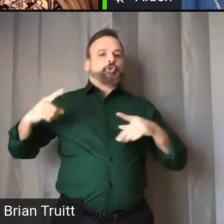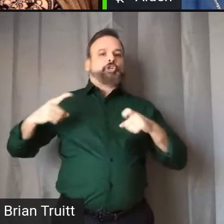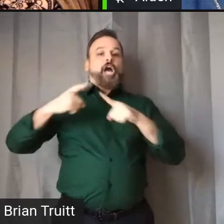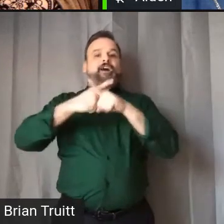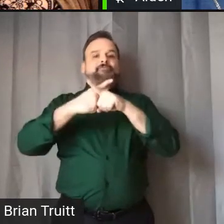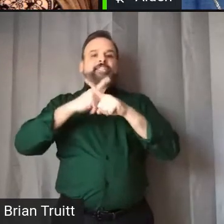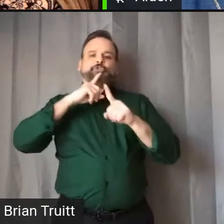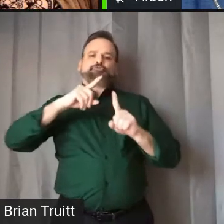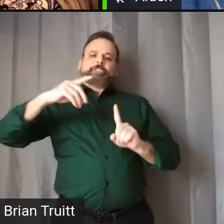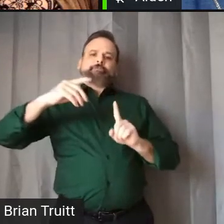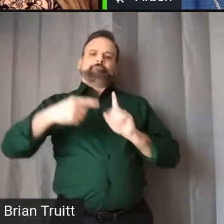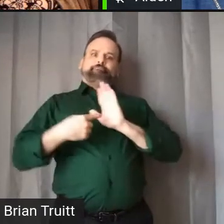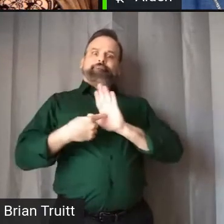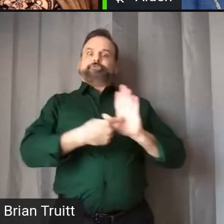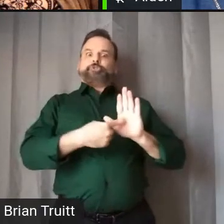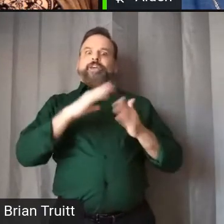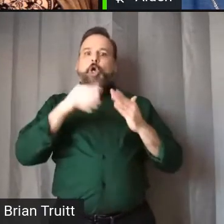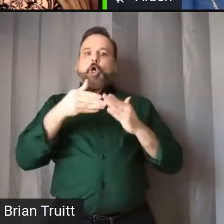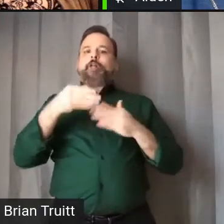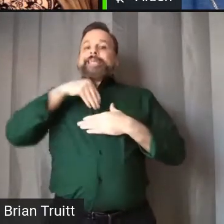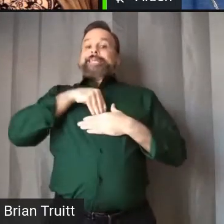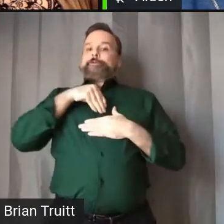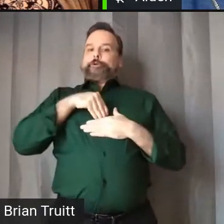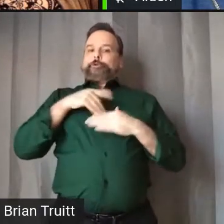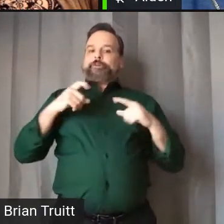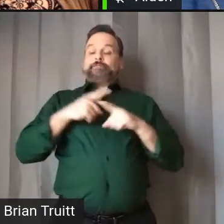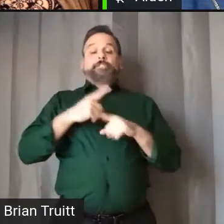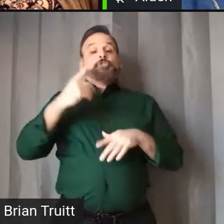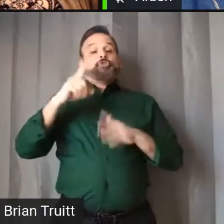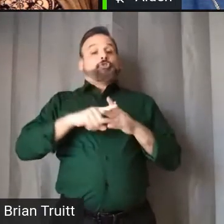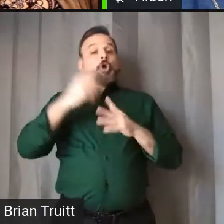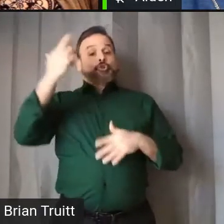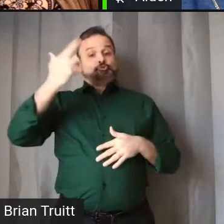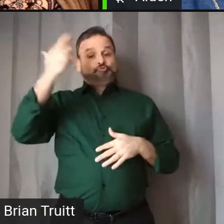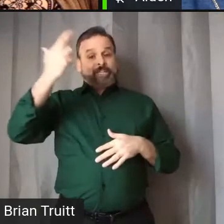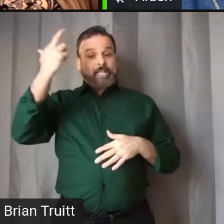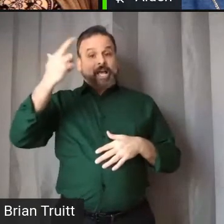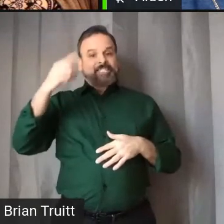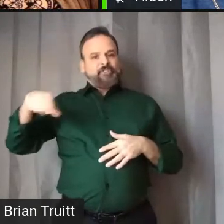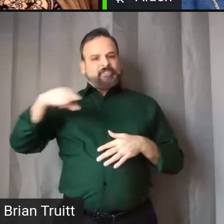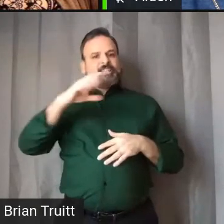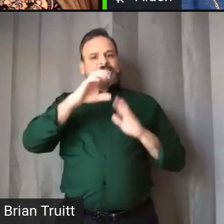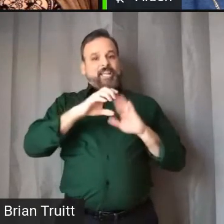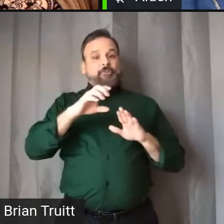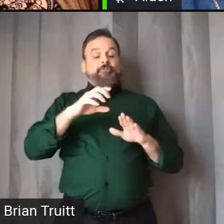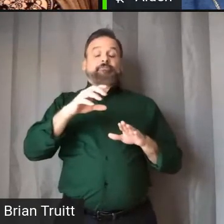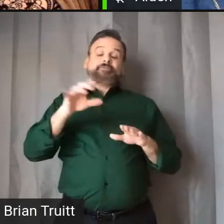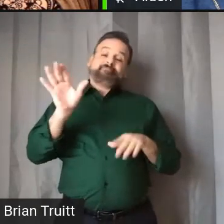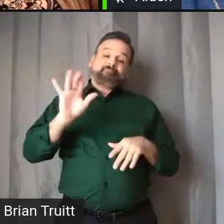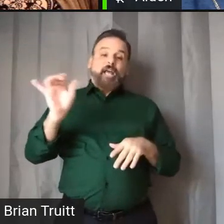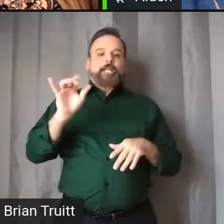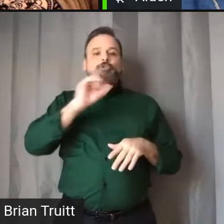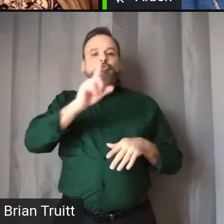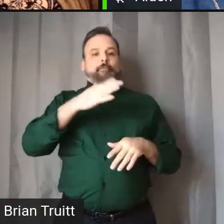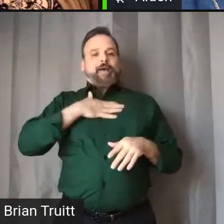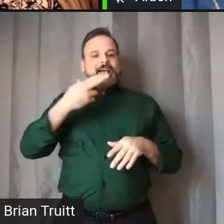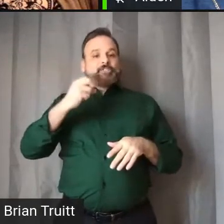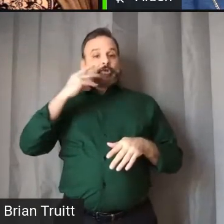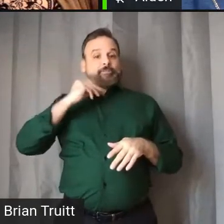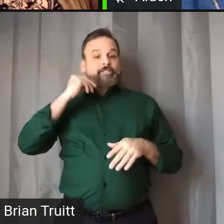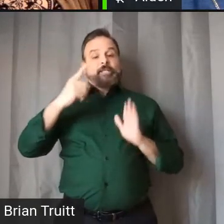light on all the internal ones. So you start to realize, for these characters at least, and this was kind of, you know, true of my high school experience as well, that, you